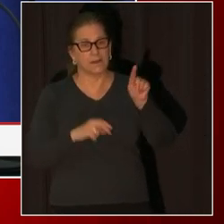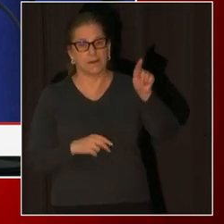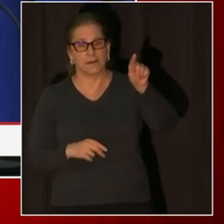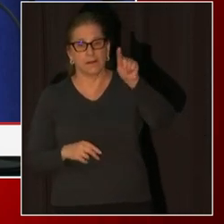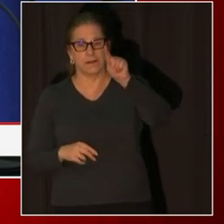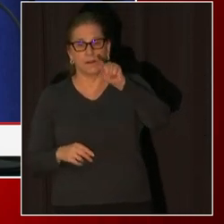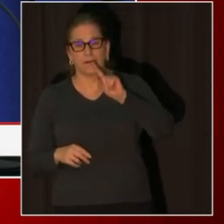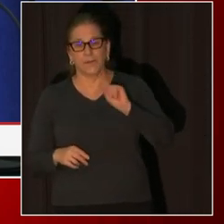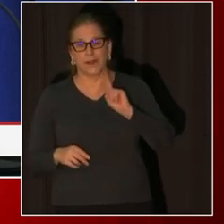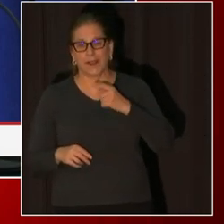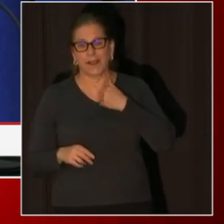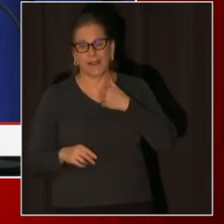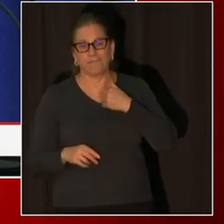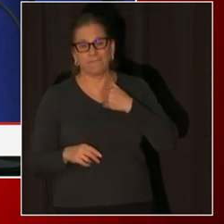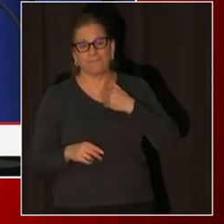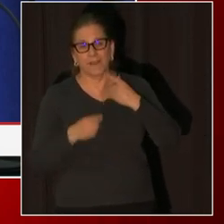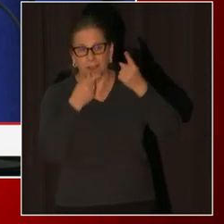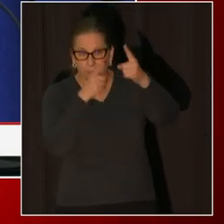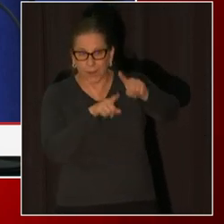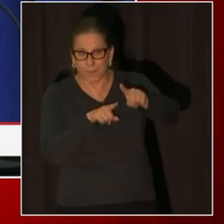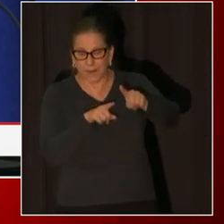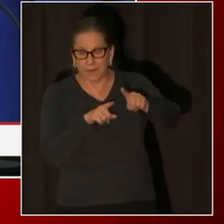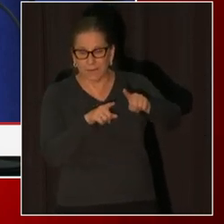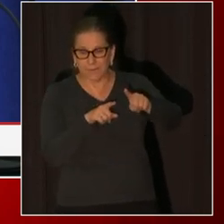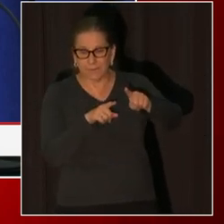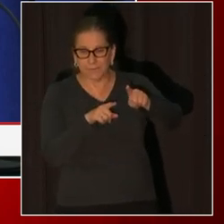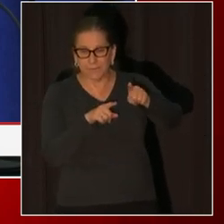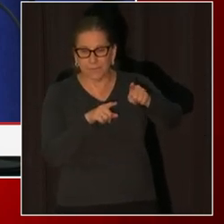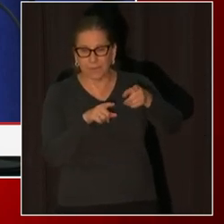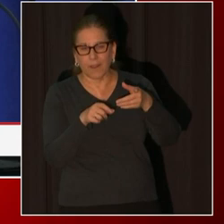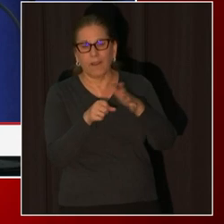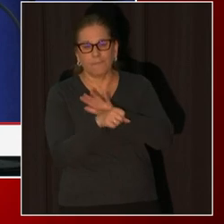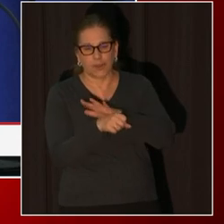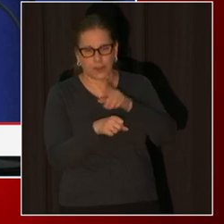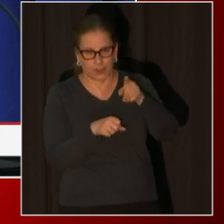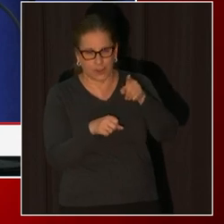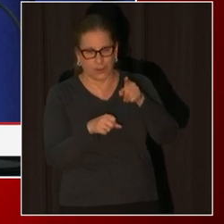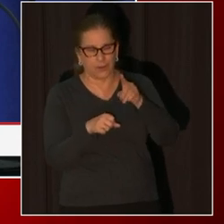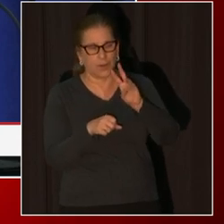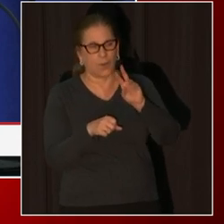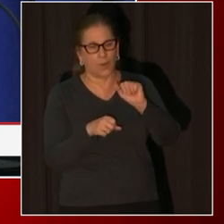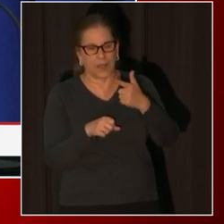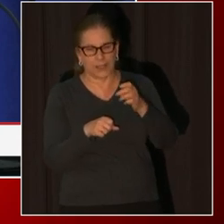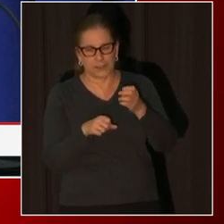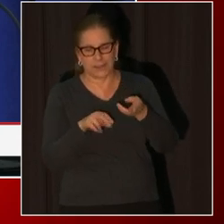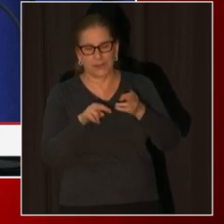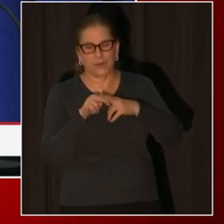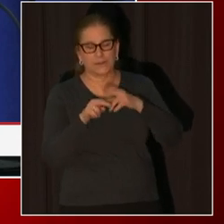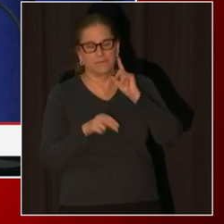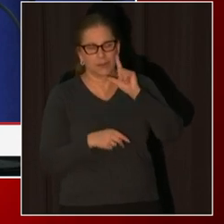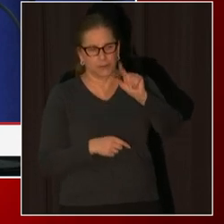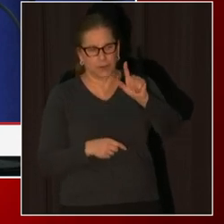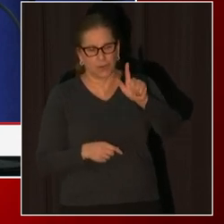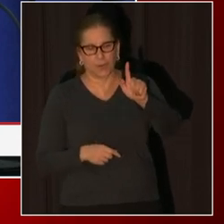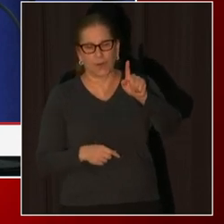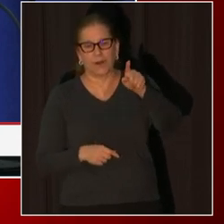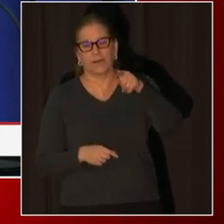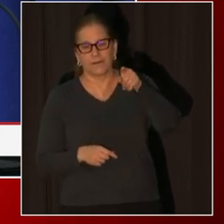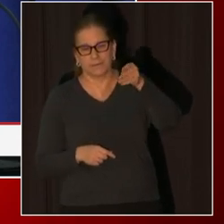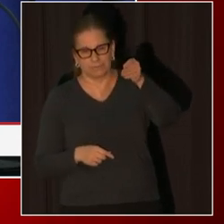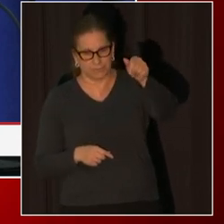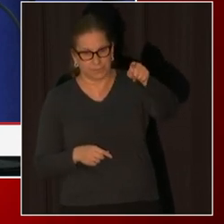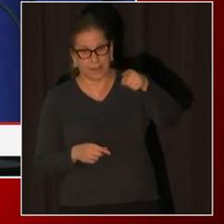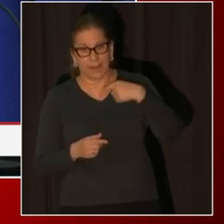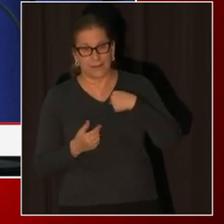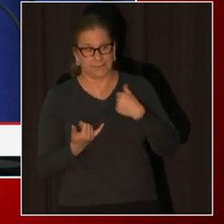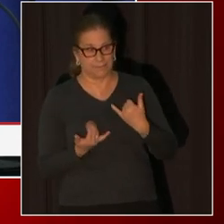bargaining agreement that does cover a wage increase for fiscal year 2021 that we, through this budget and through the